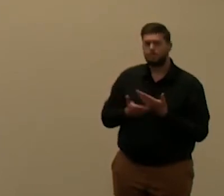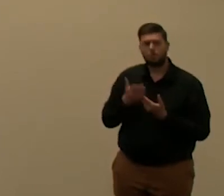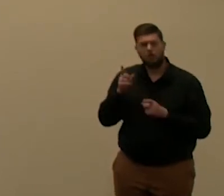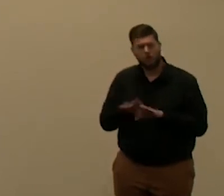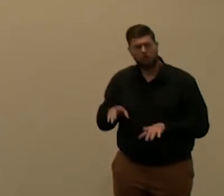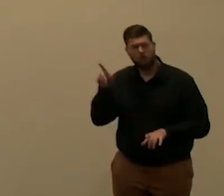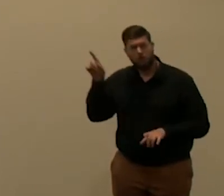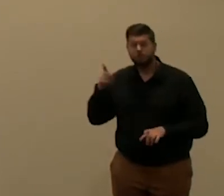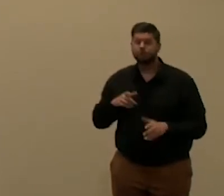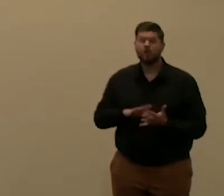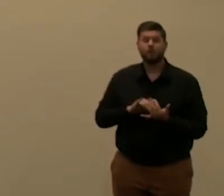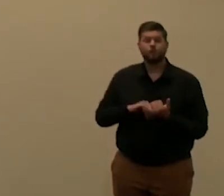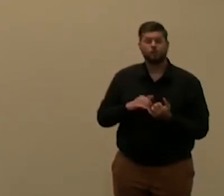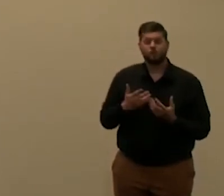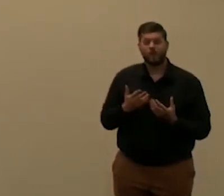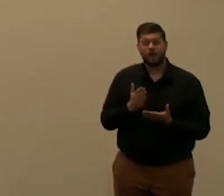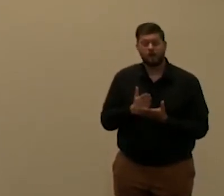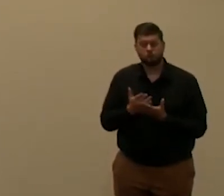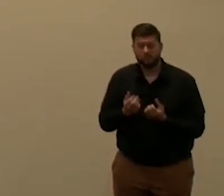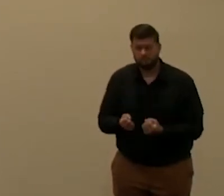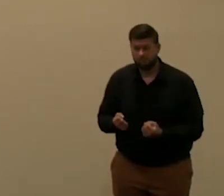Microsoft actually has a